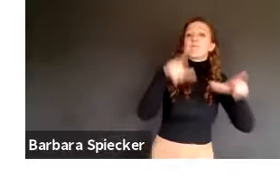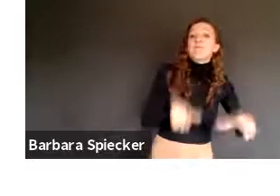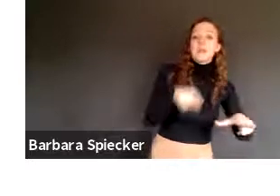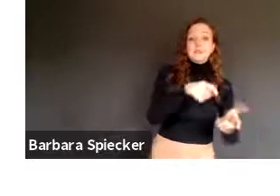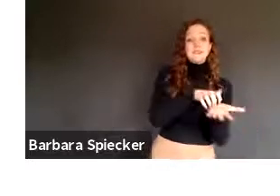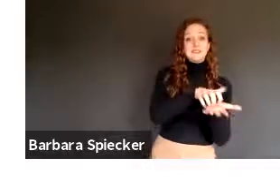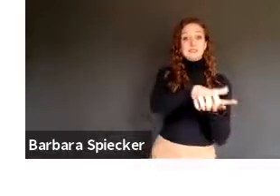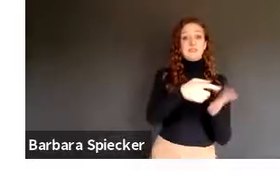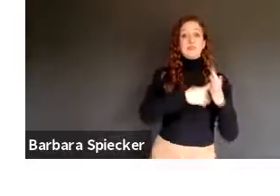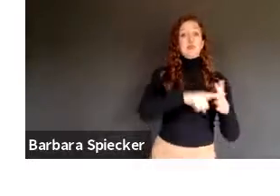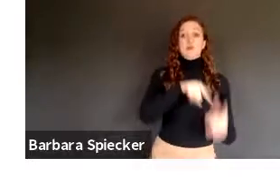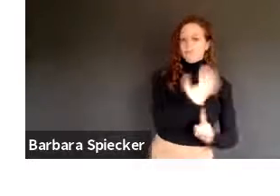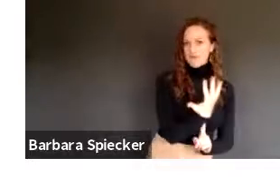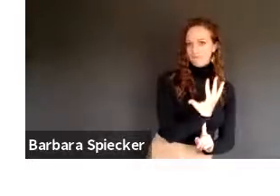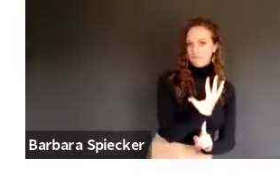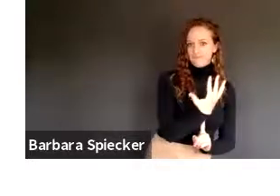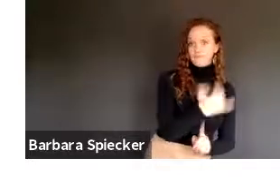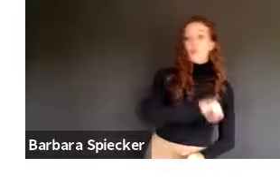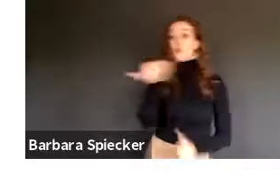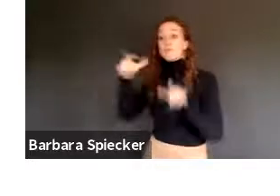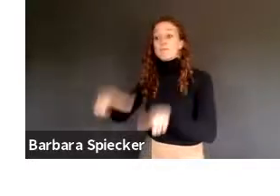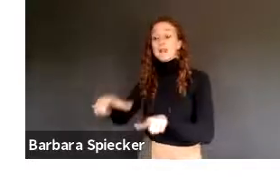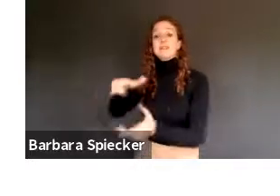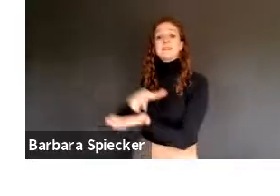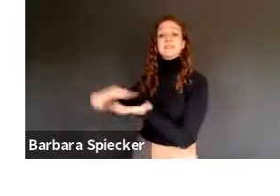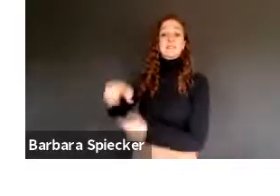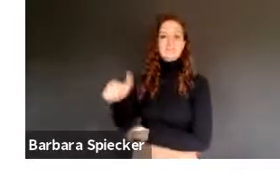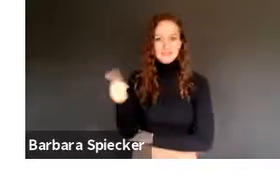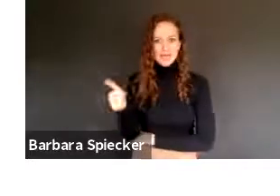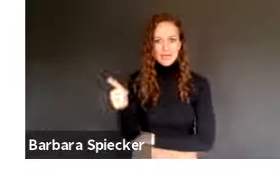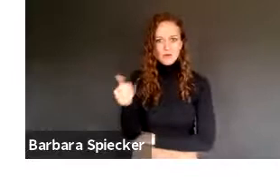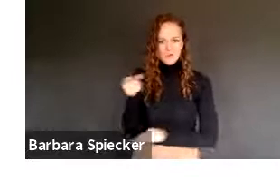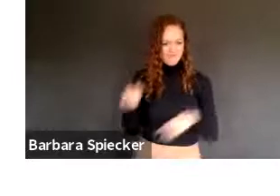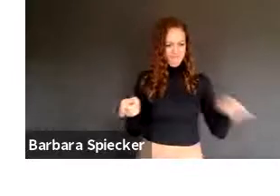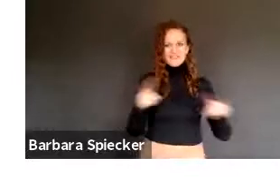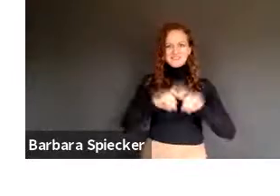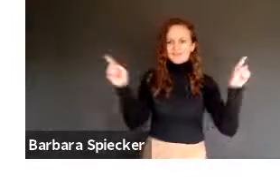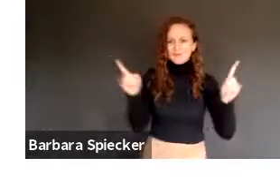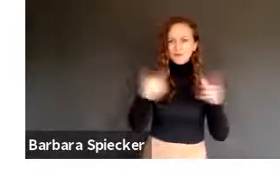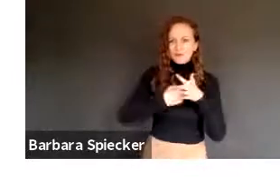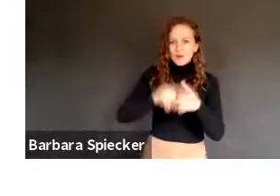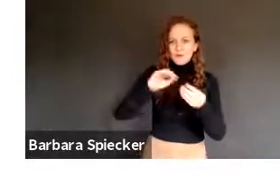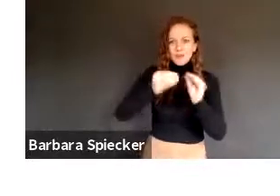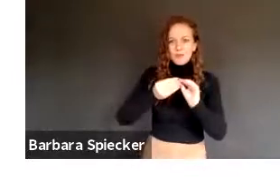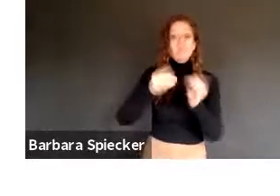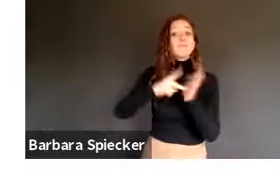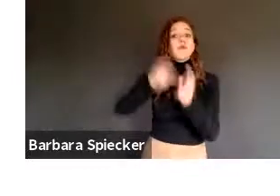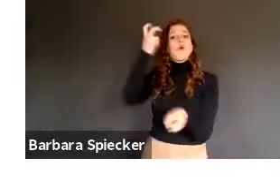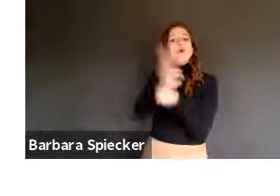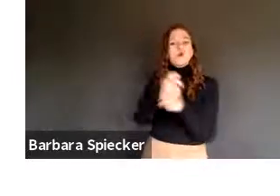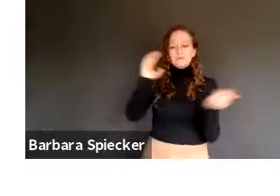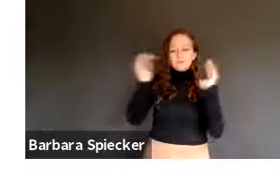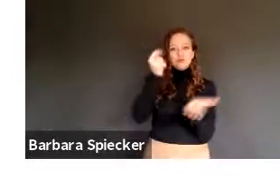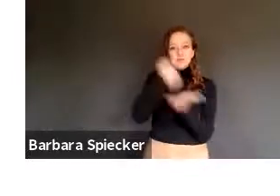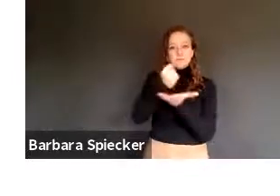one plot started with, say, a density of 5, and another plot had a density of 10. So those different starting